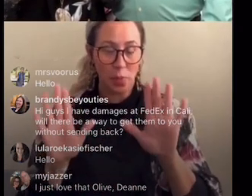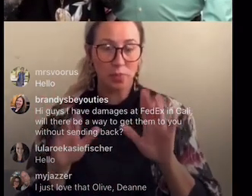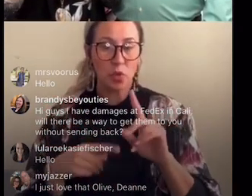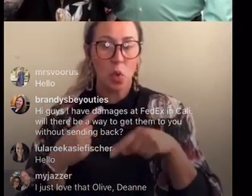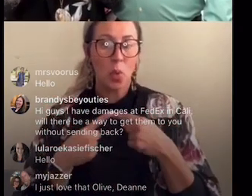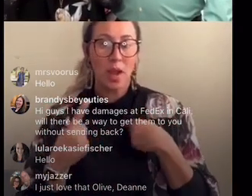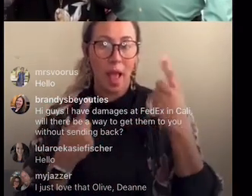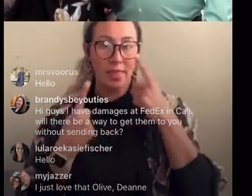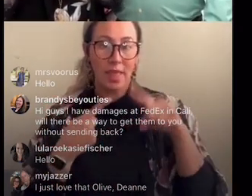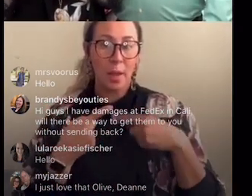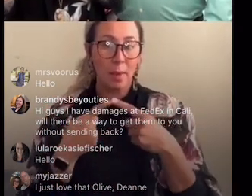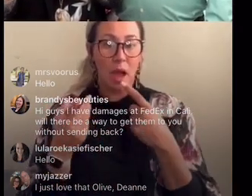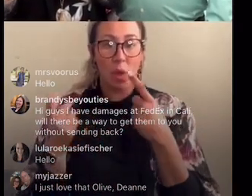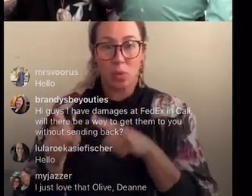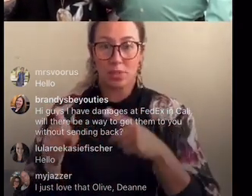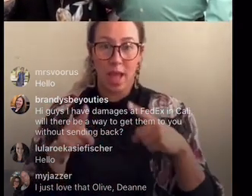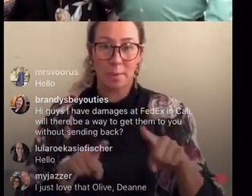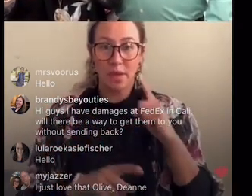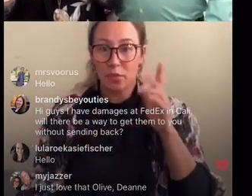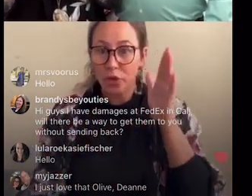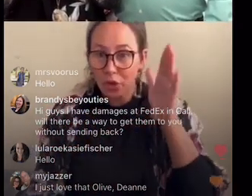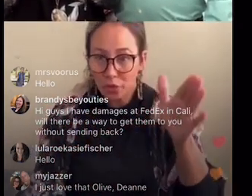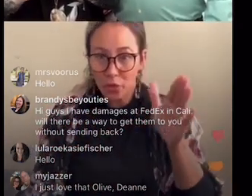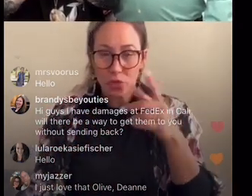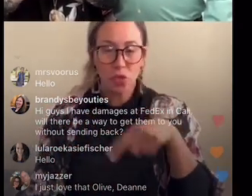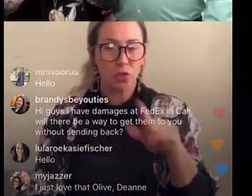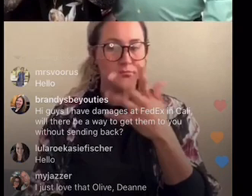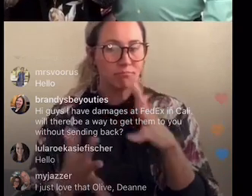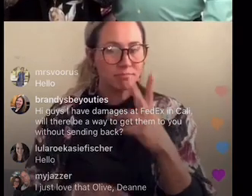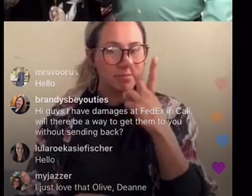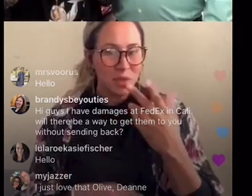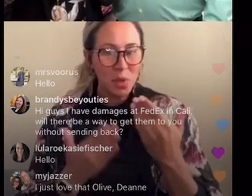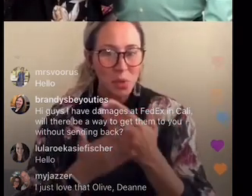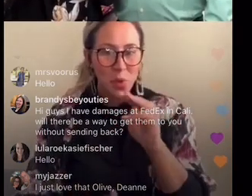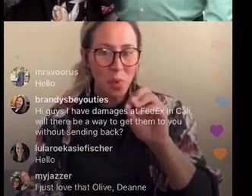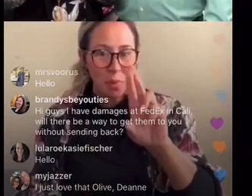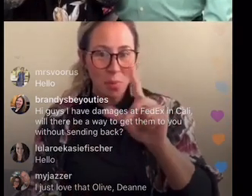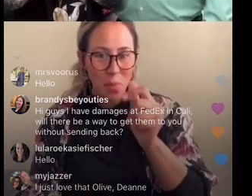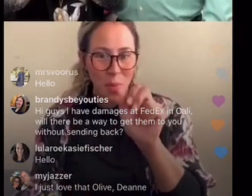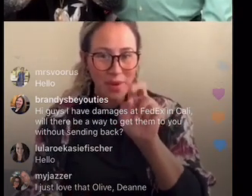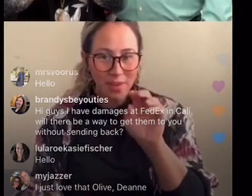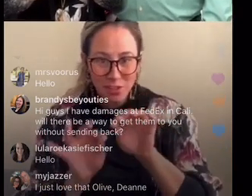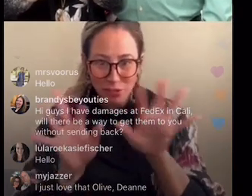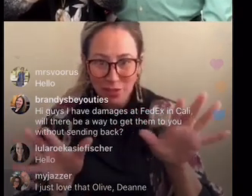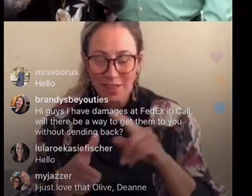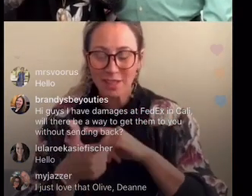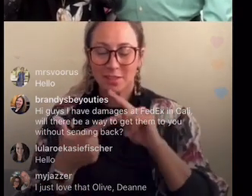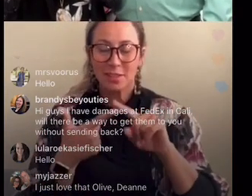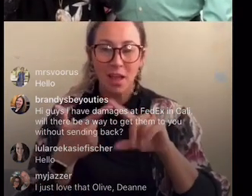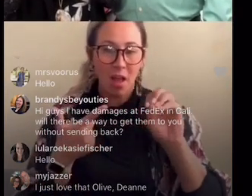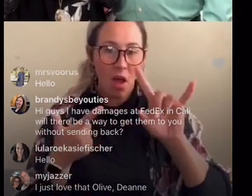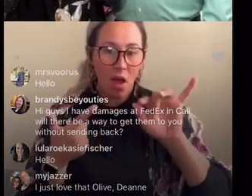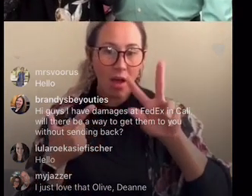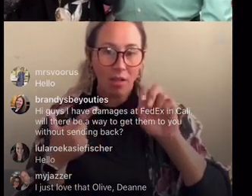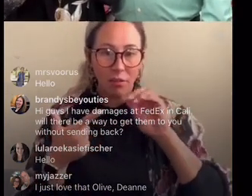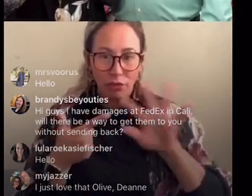what is happening for the future, you already saw New Morgans were released, Olives were released.